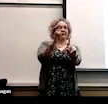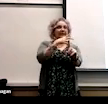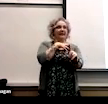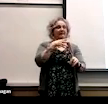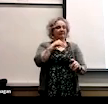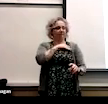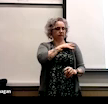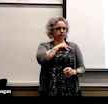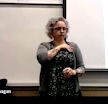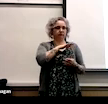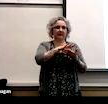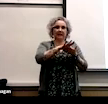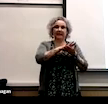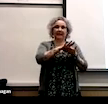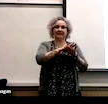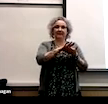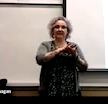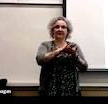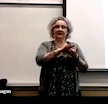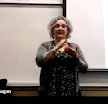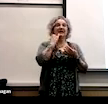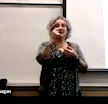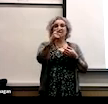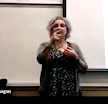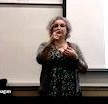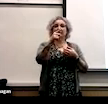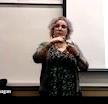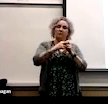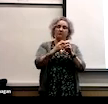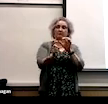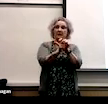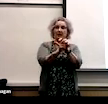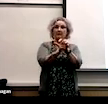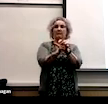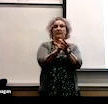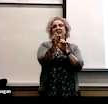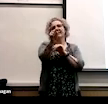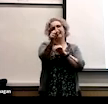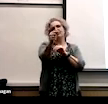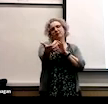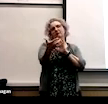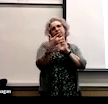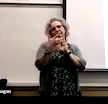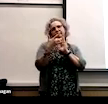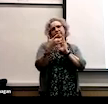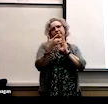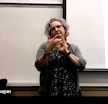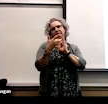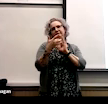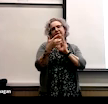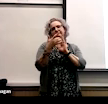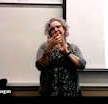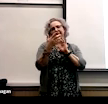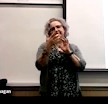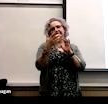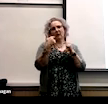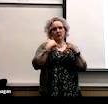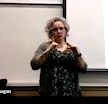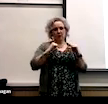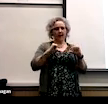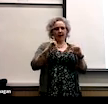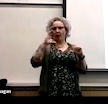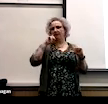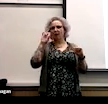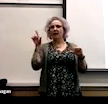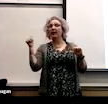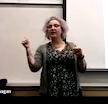there in the community, then they call my office, and then we have a mechanism to get them have their flushes, to get them to have their flushes